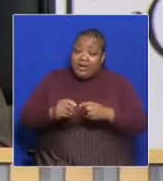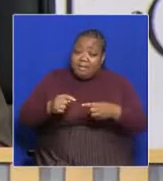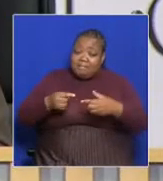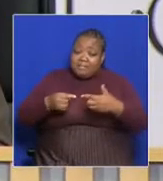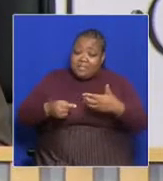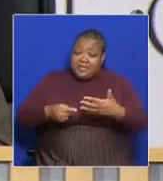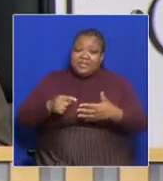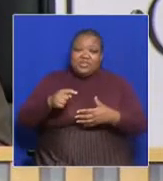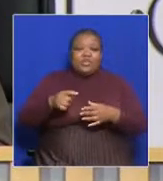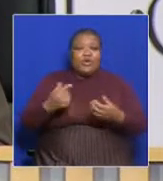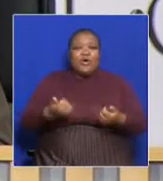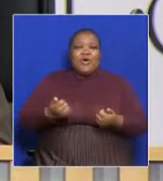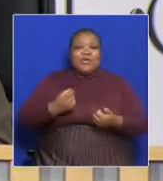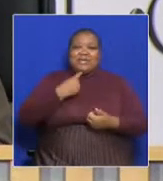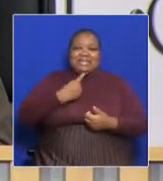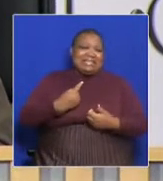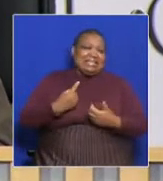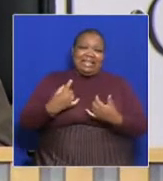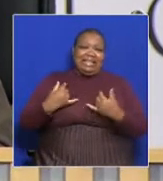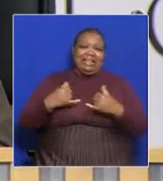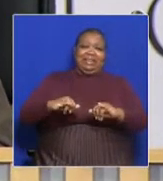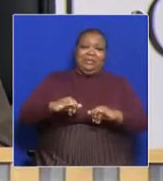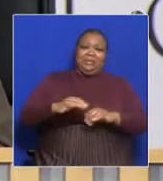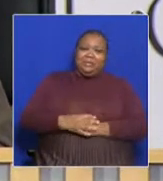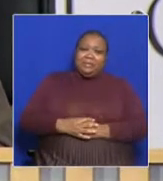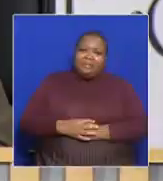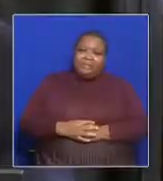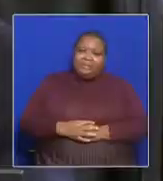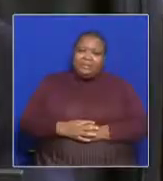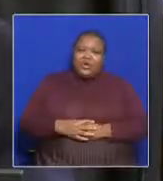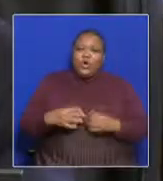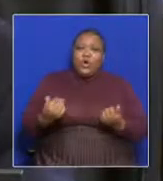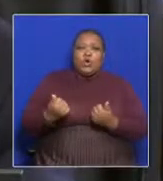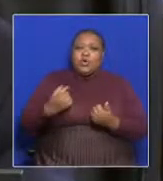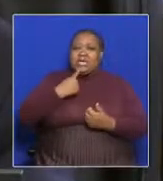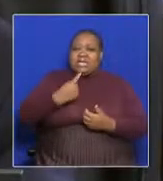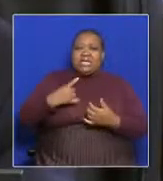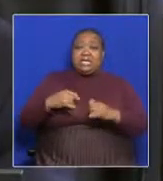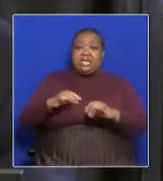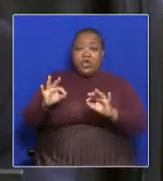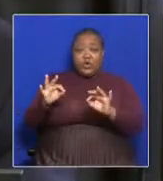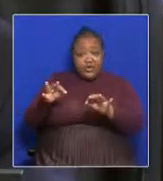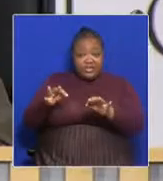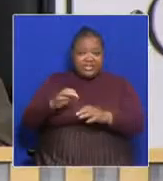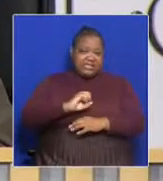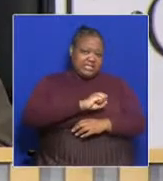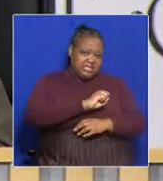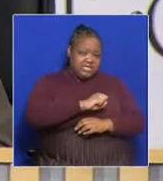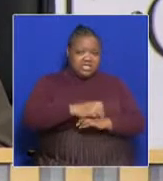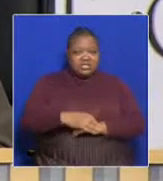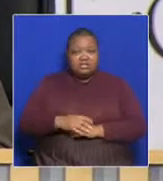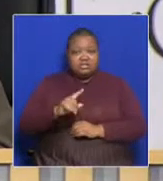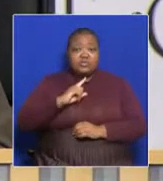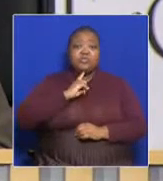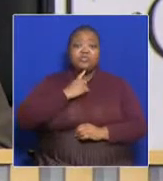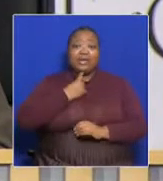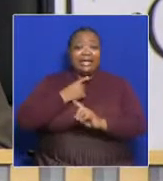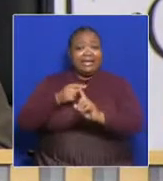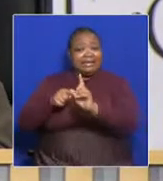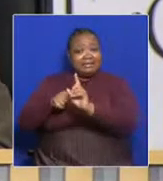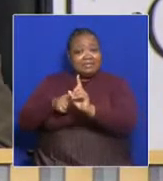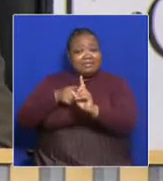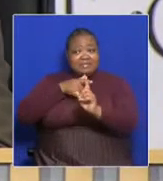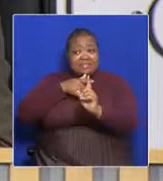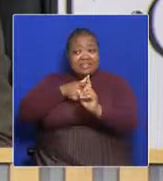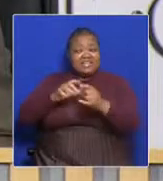not. Yes. You've already said you had not, correct? Yes. So you lied to him when you said you had exhausted all